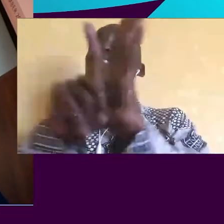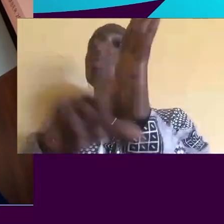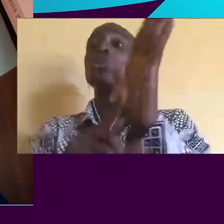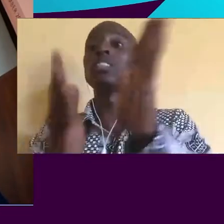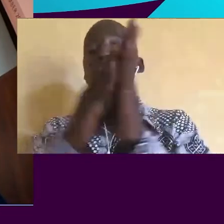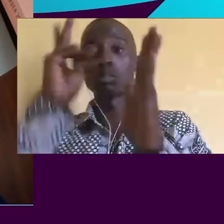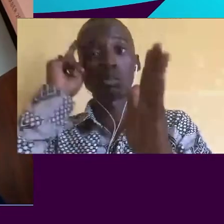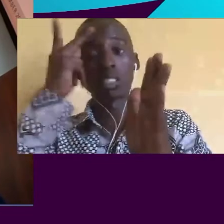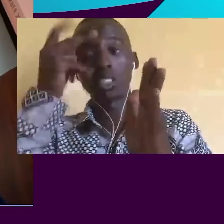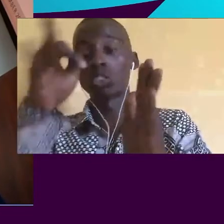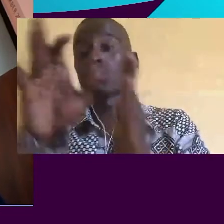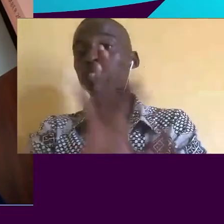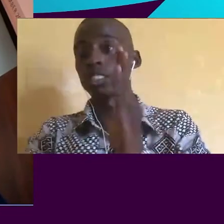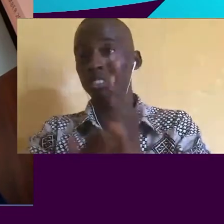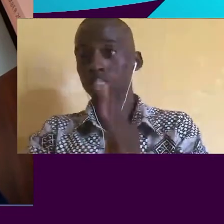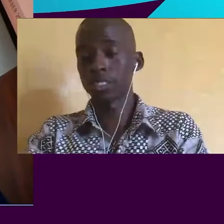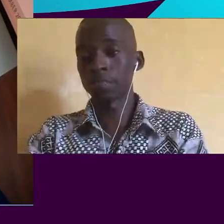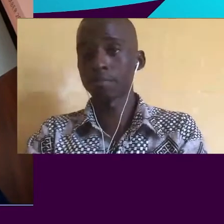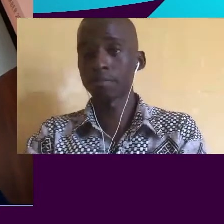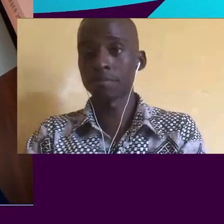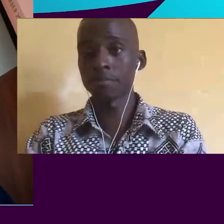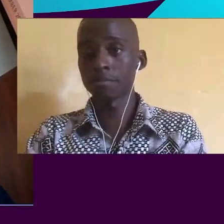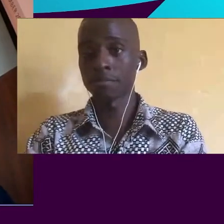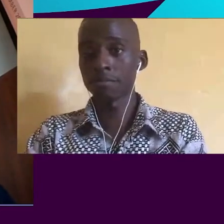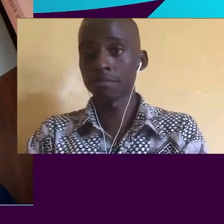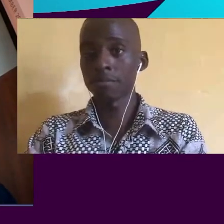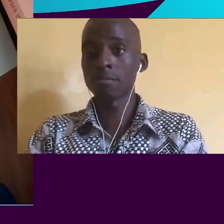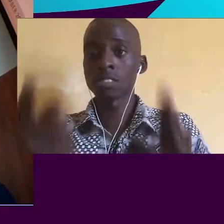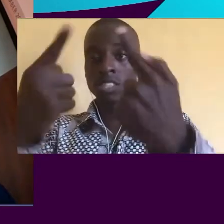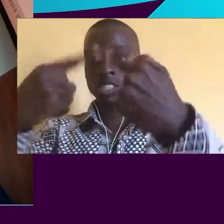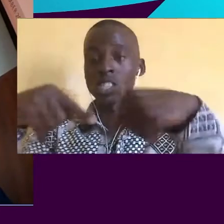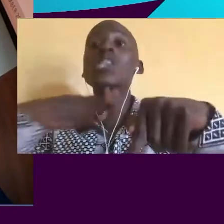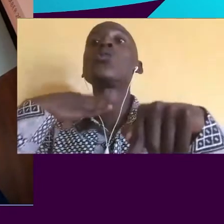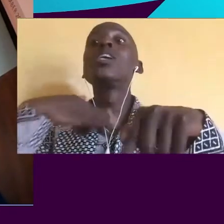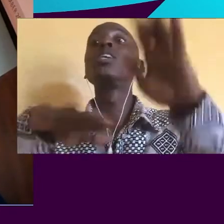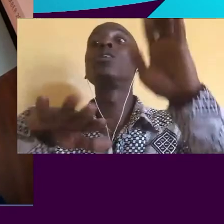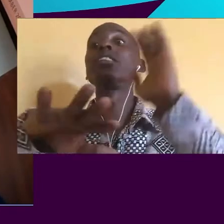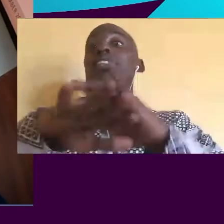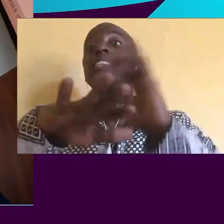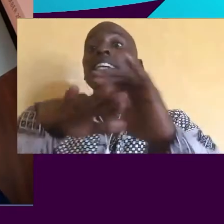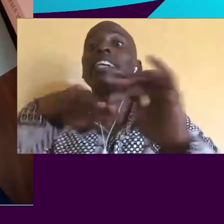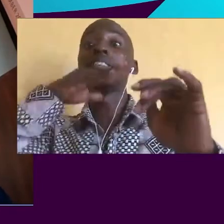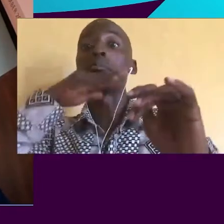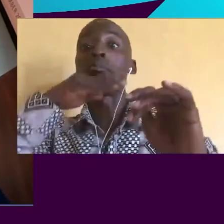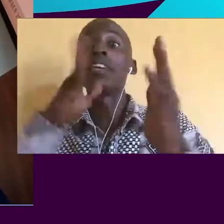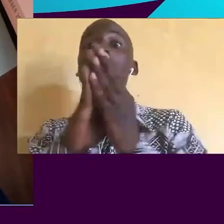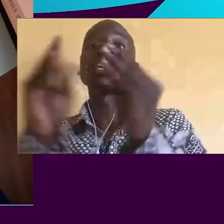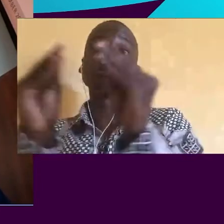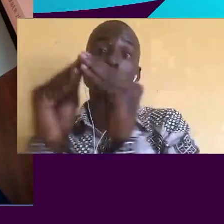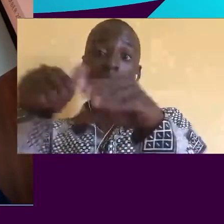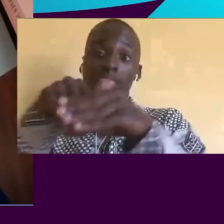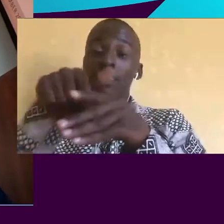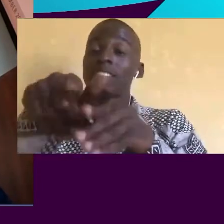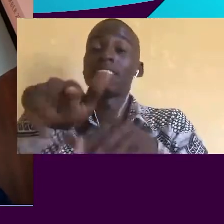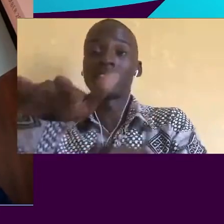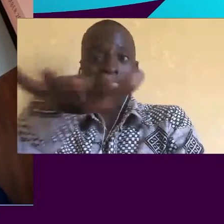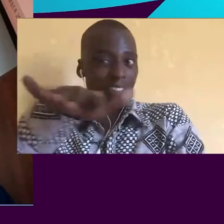country. We need to sensitize men and boys in this arena